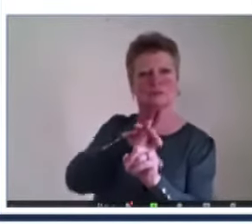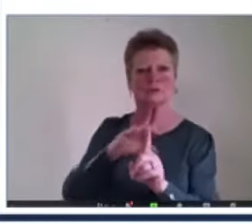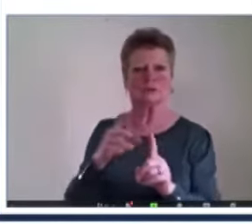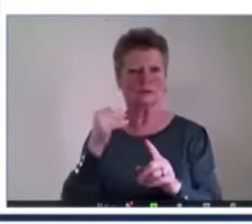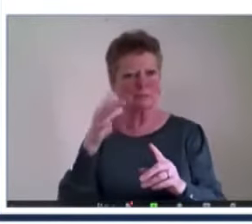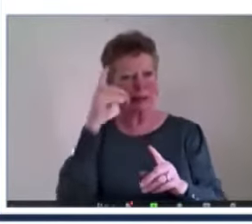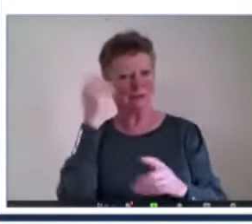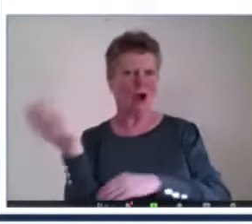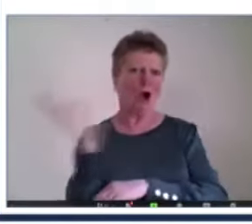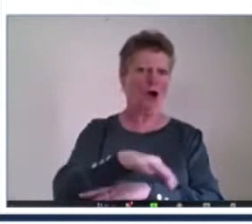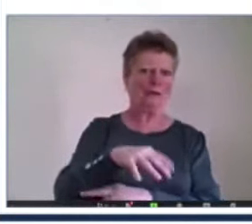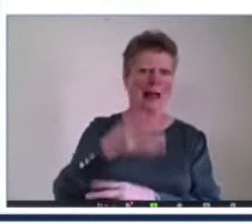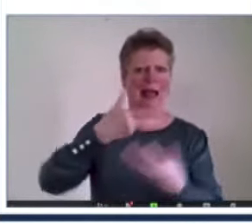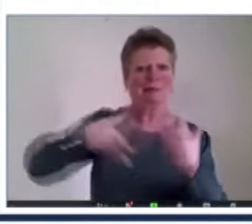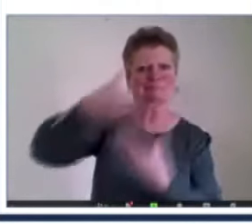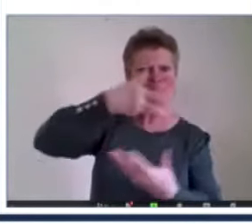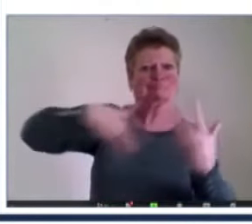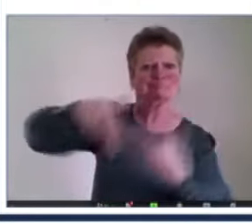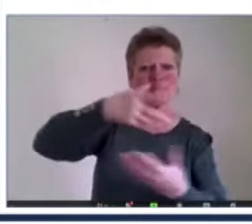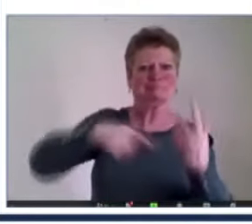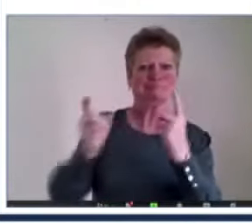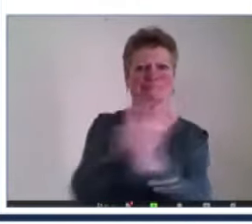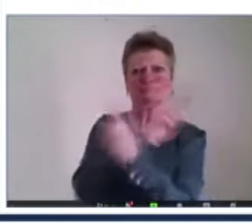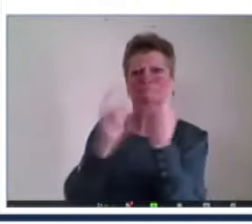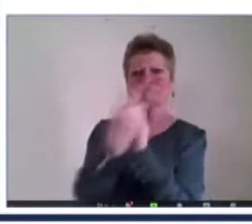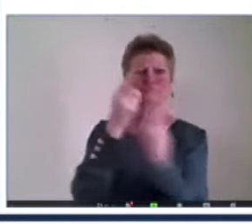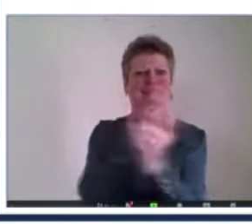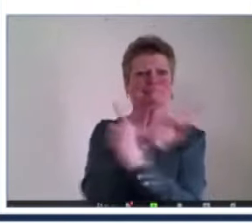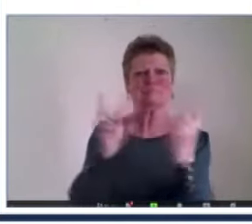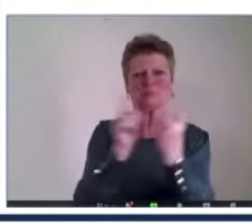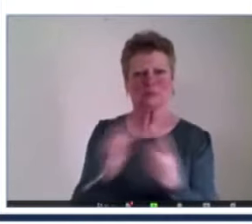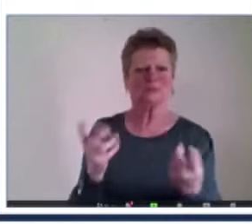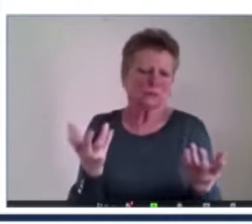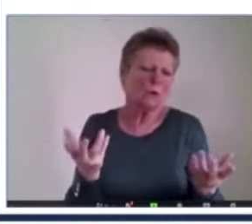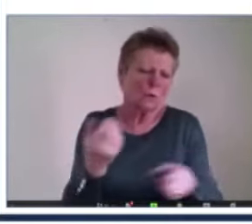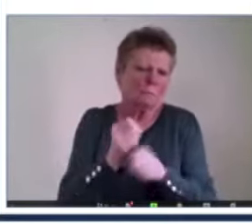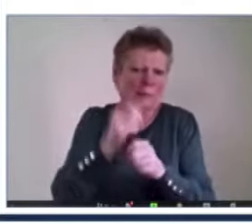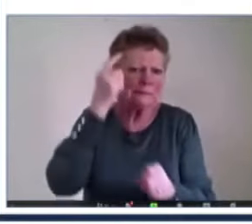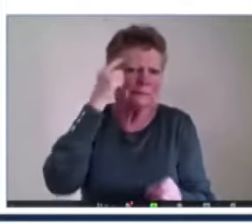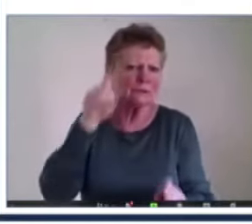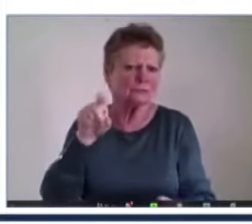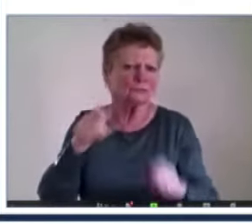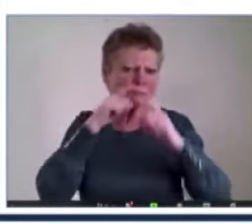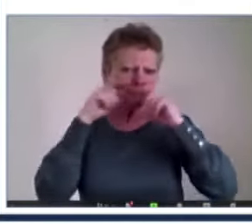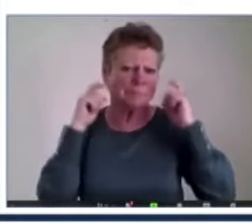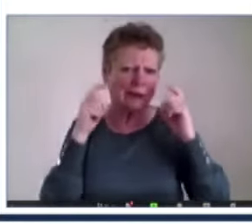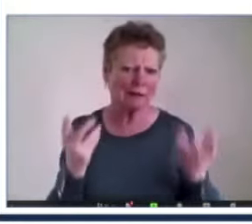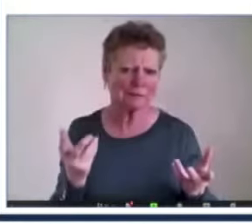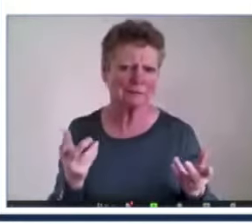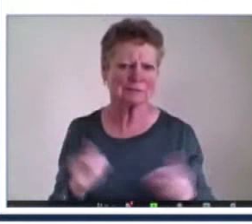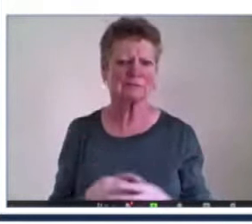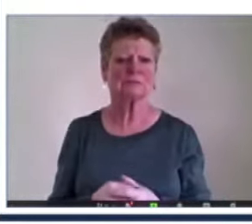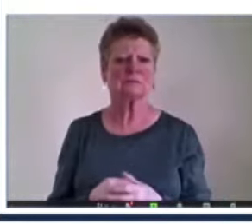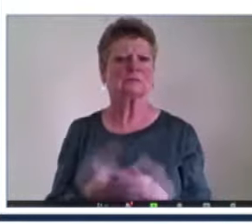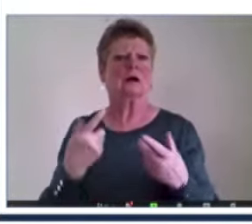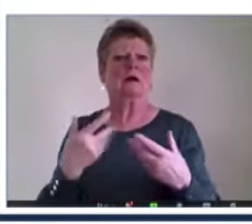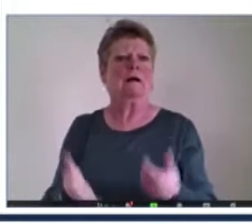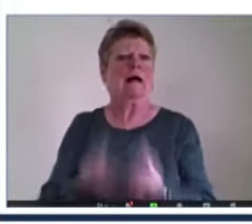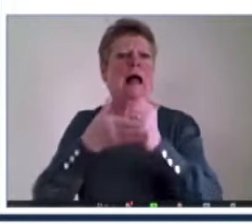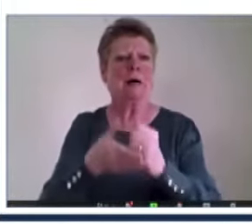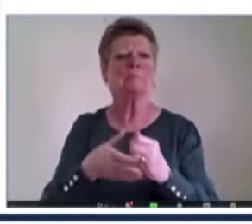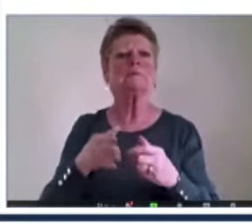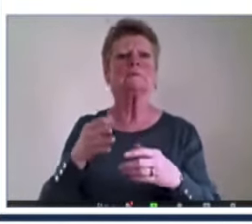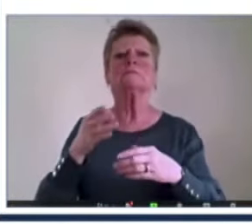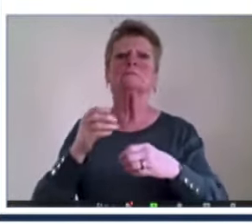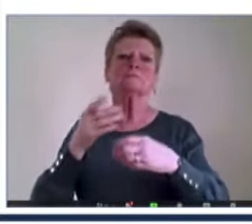time during the day. So it makes sense to continue to have them masked as a way to slow down any